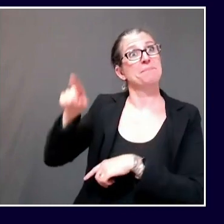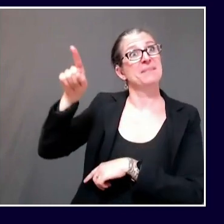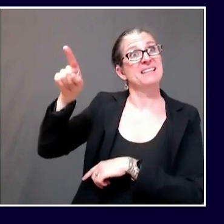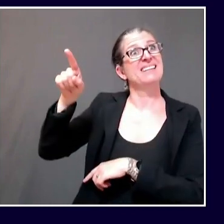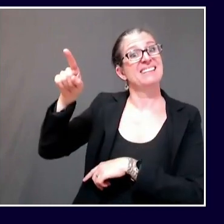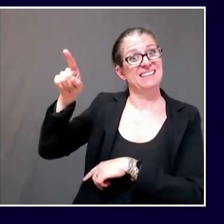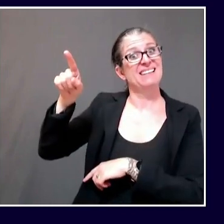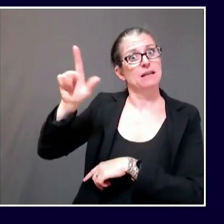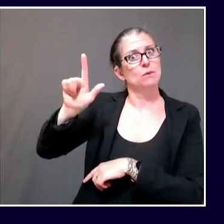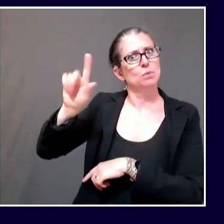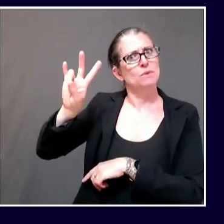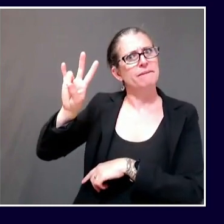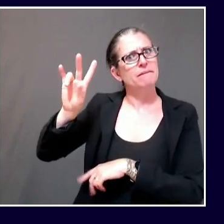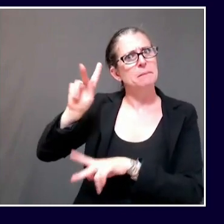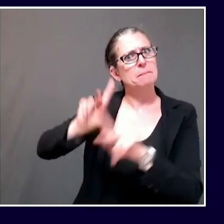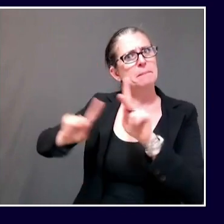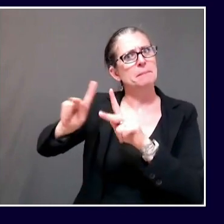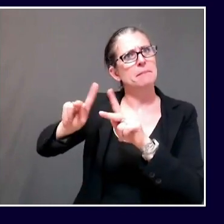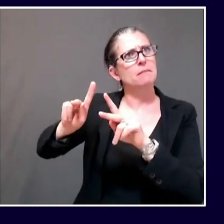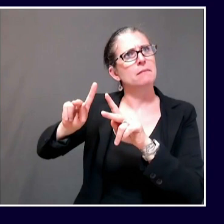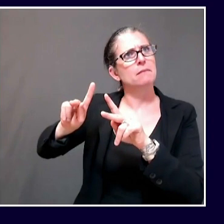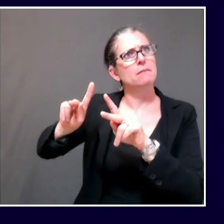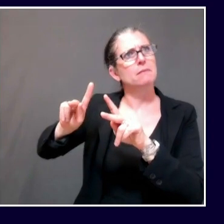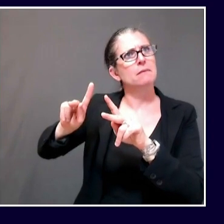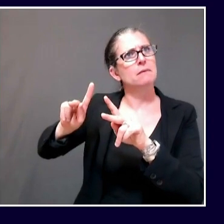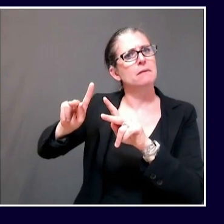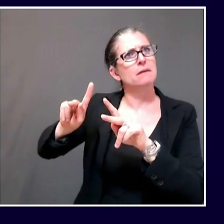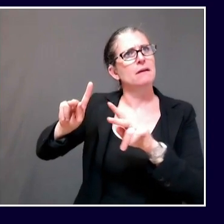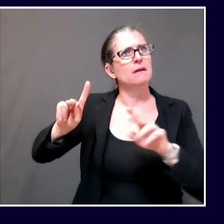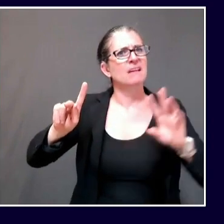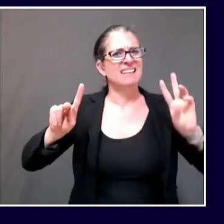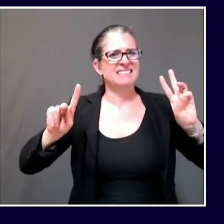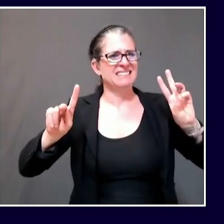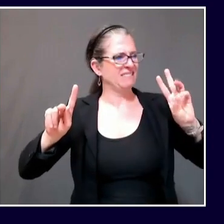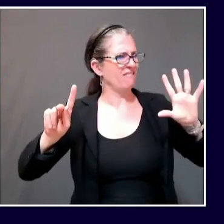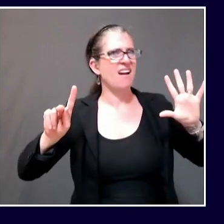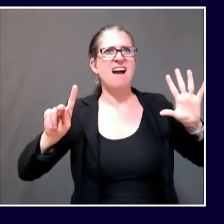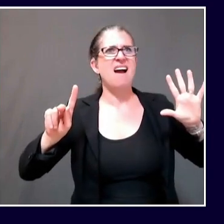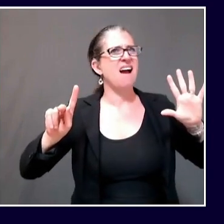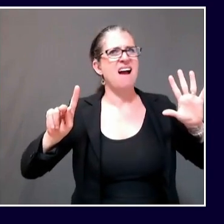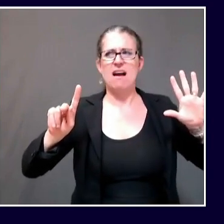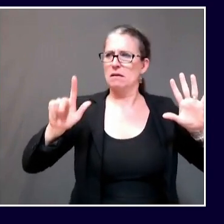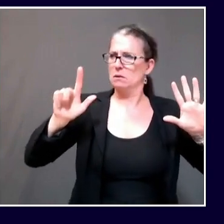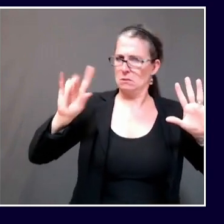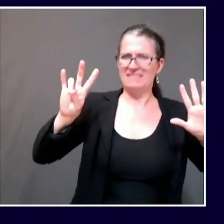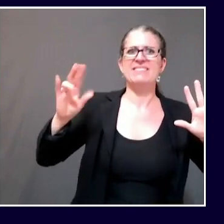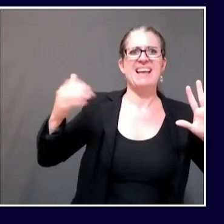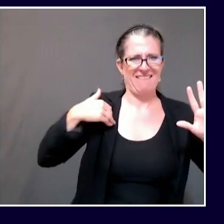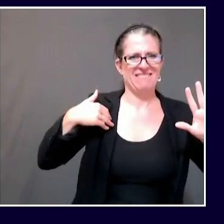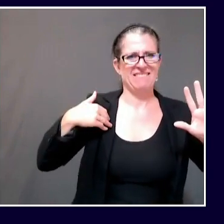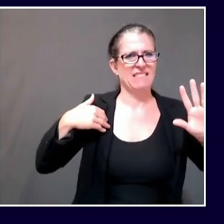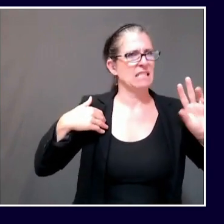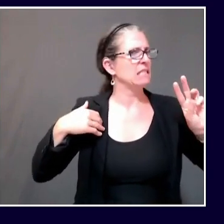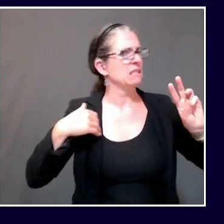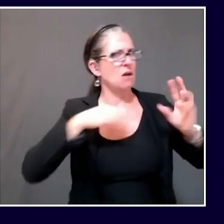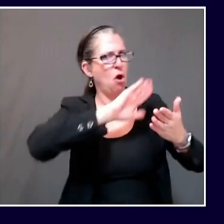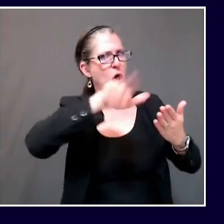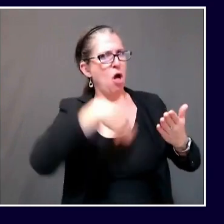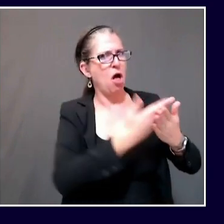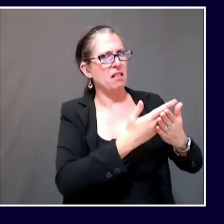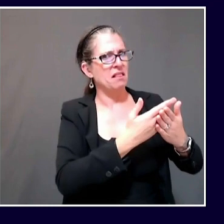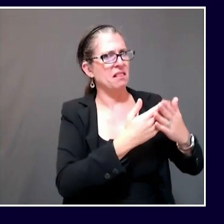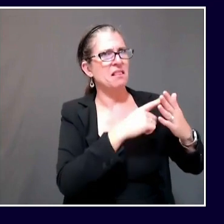was higher than we would have anticipated. It suggests that there was already transmission happening in Penobscot County by